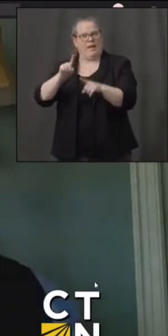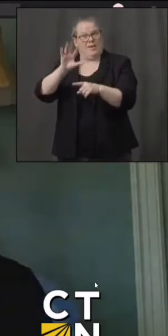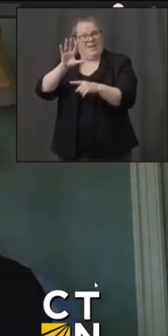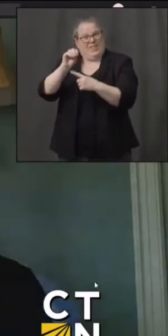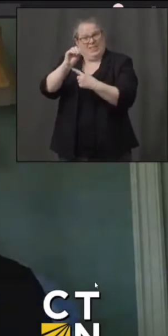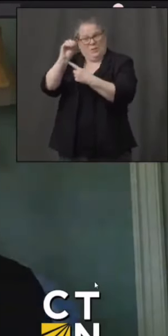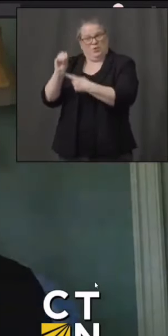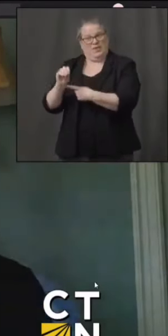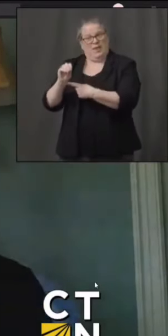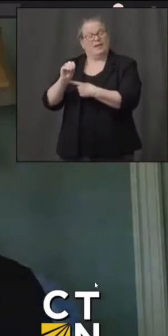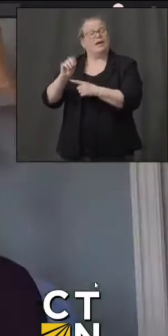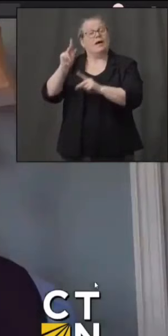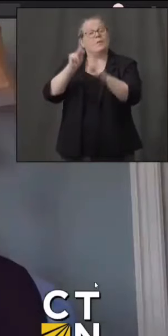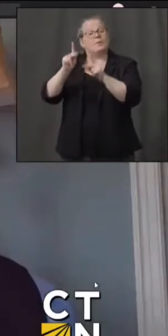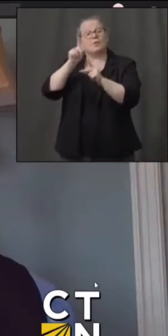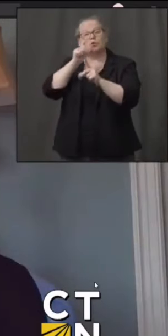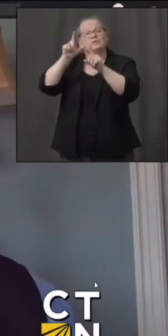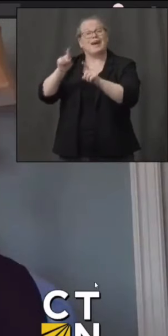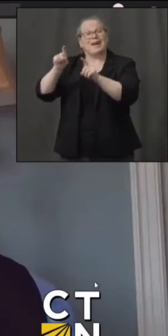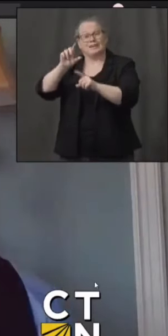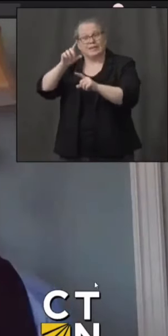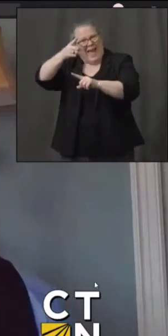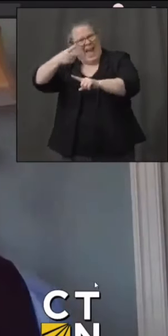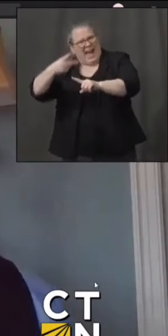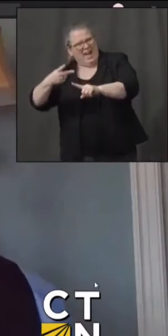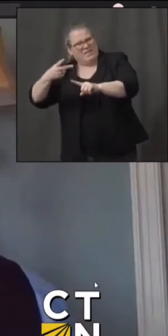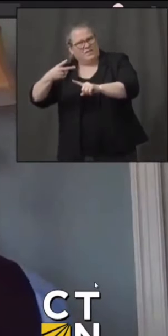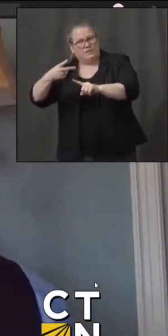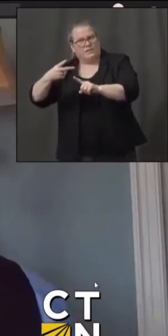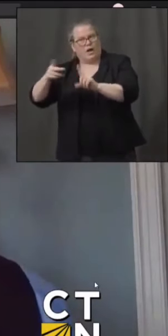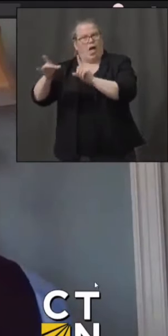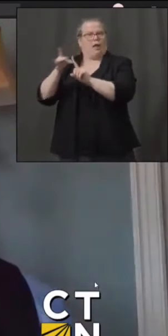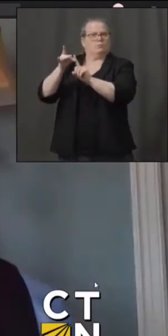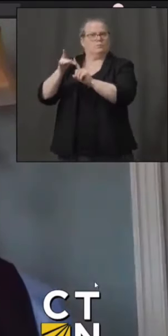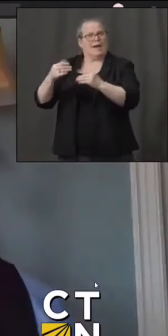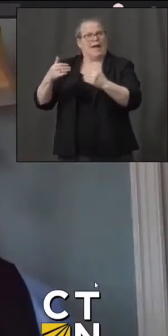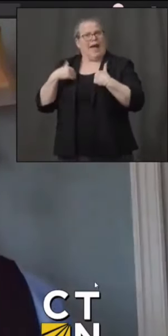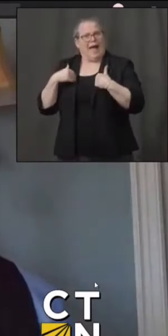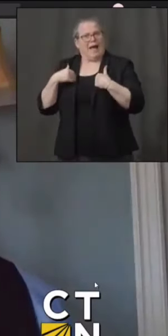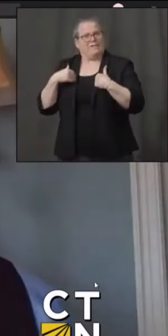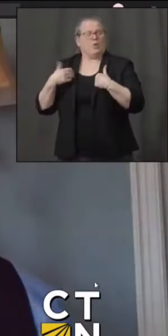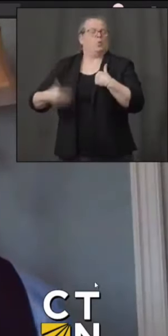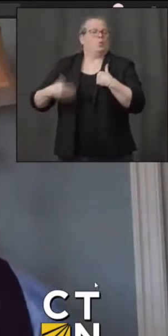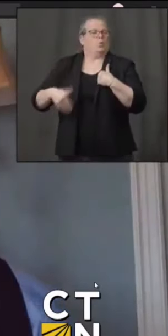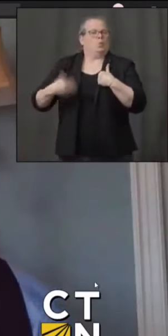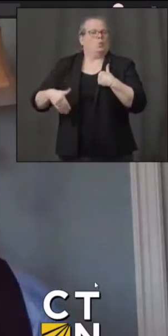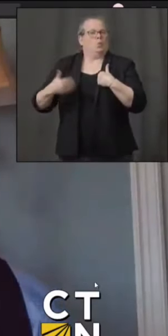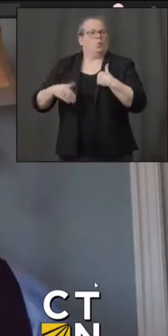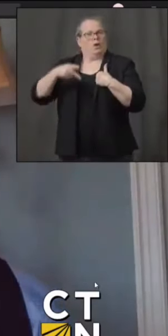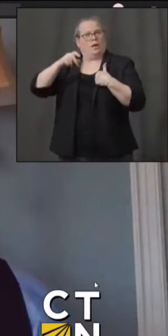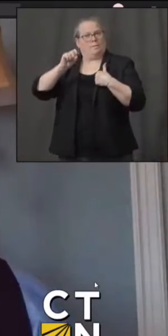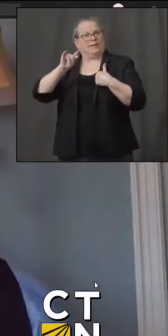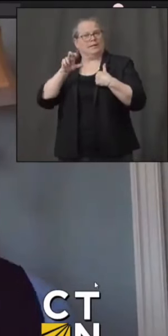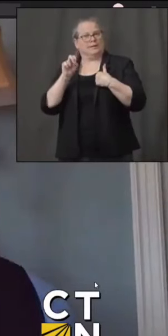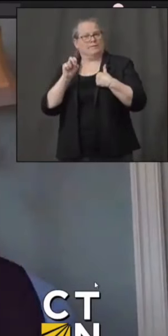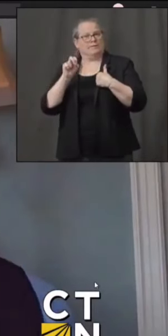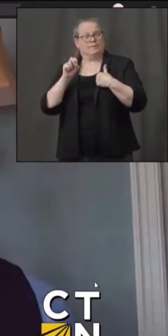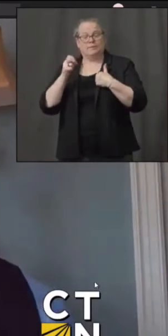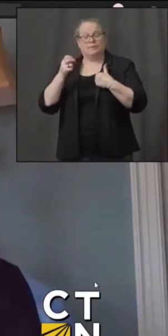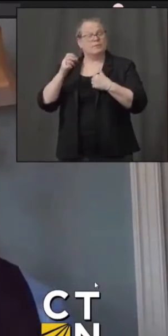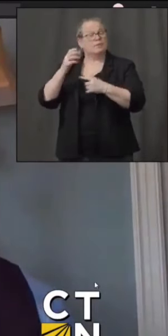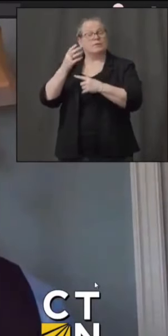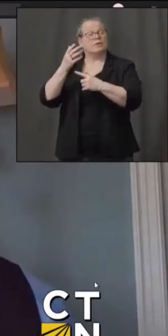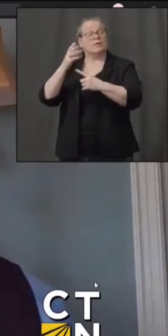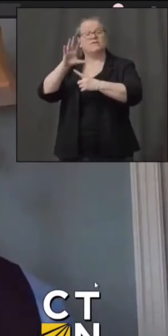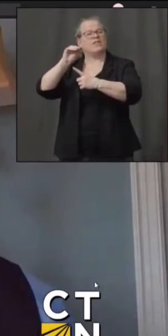people tested their test positive. 50% is way too high. And I think the target is to make